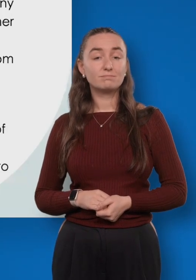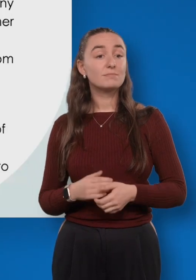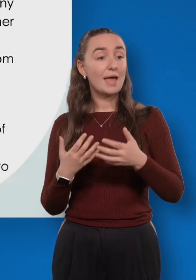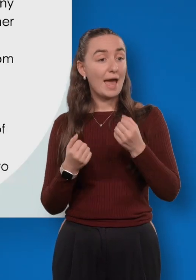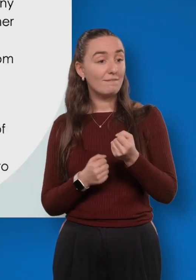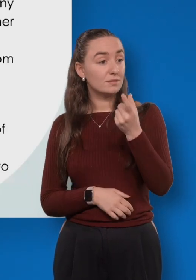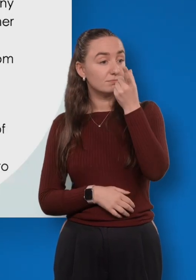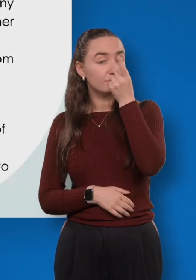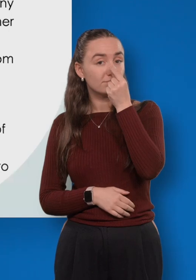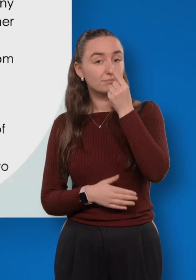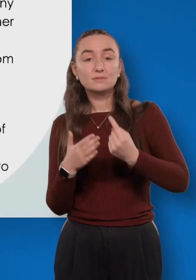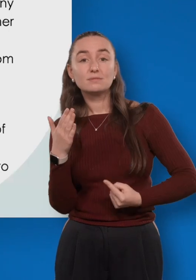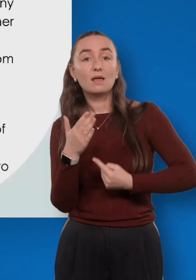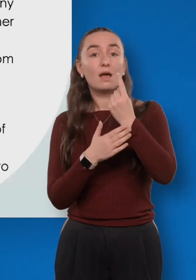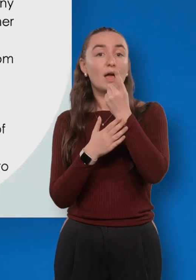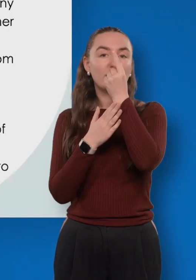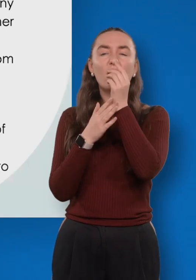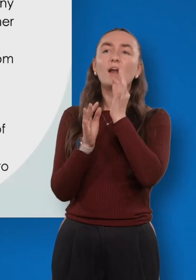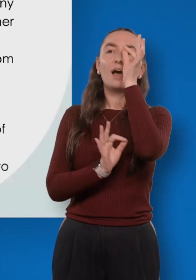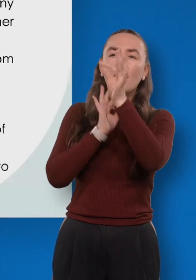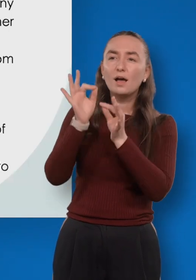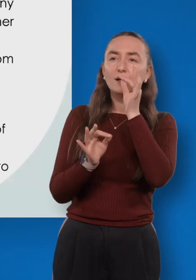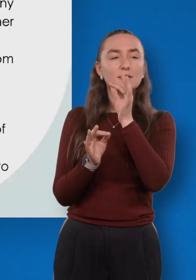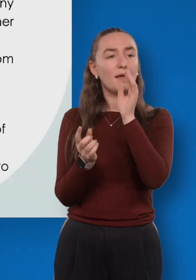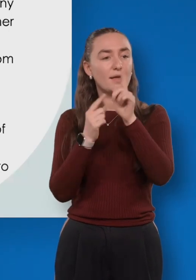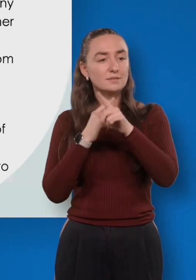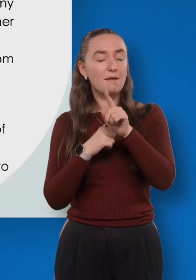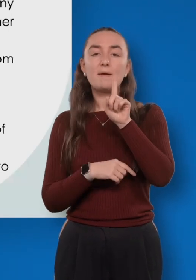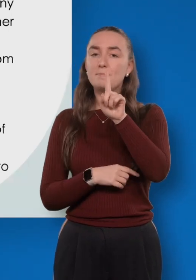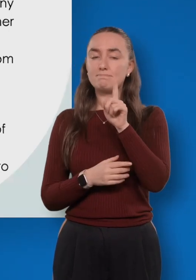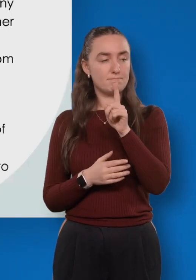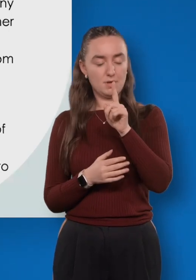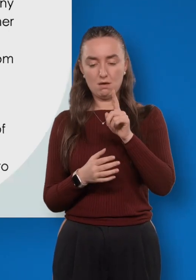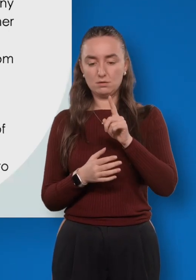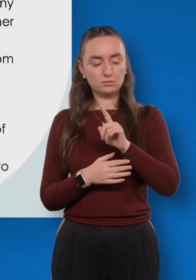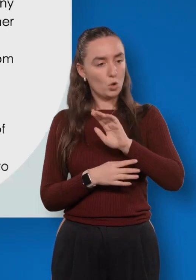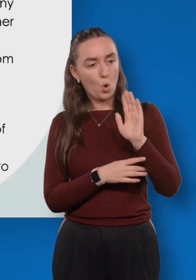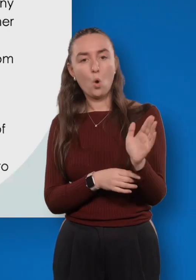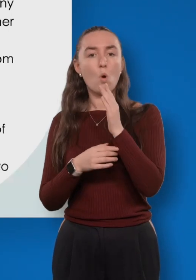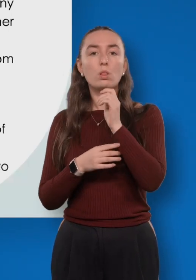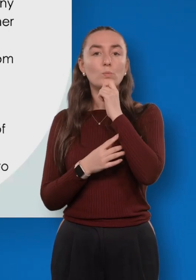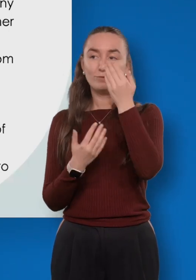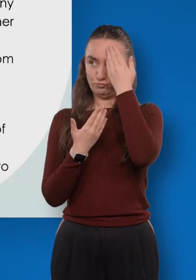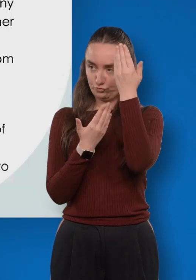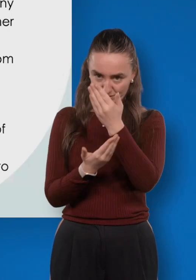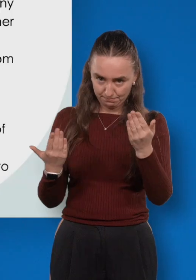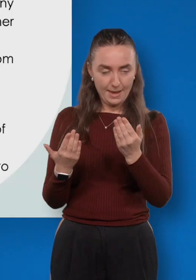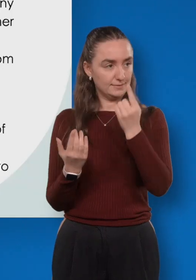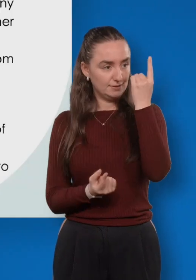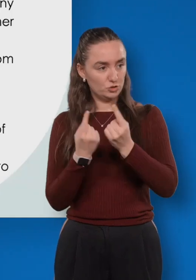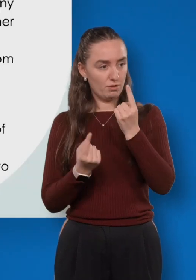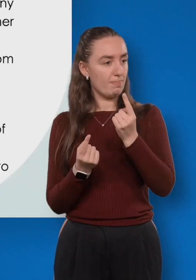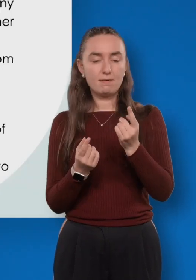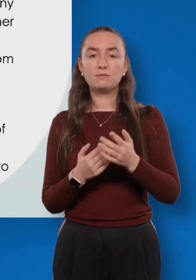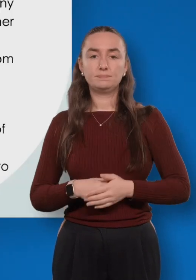to ask questions, etc., but everything needs to be done in very much respectful way for